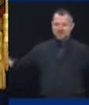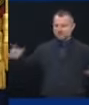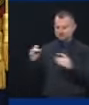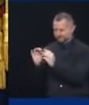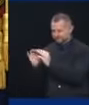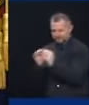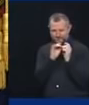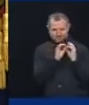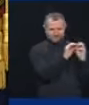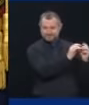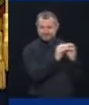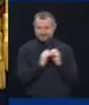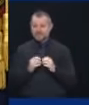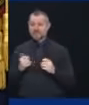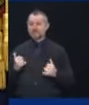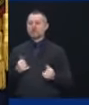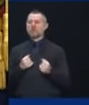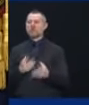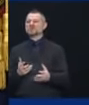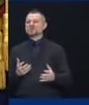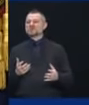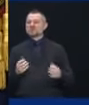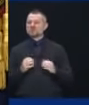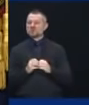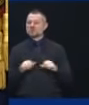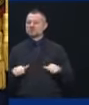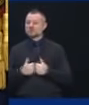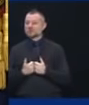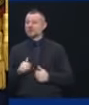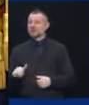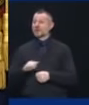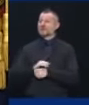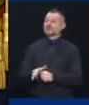practically complicates it. But COVID